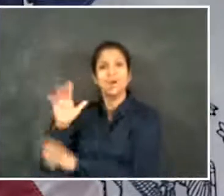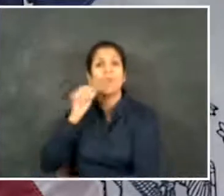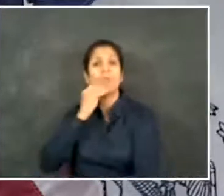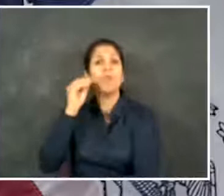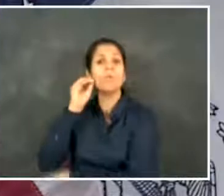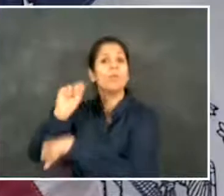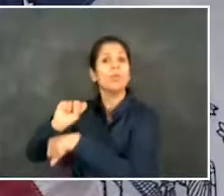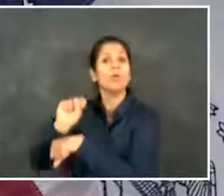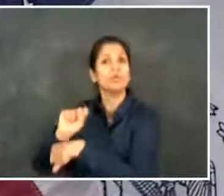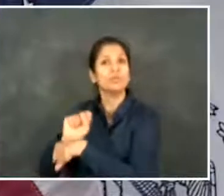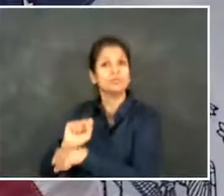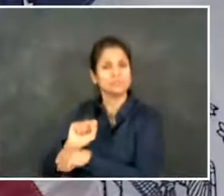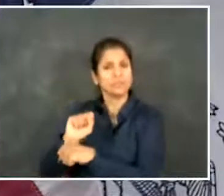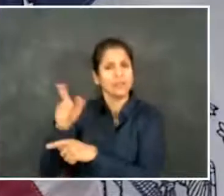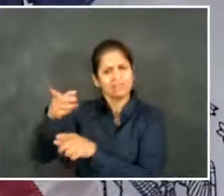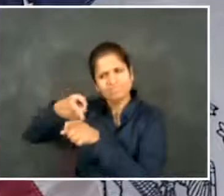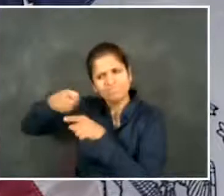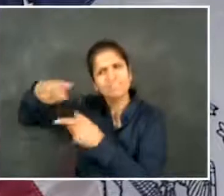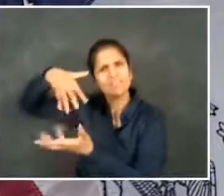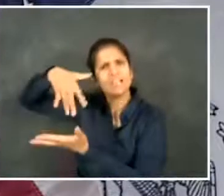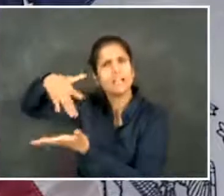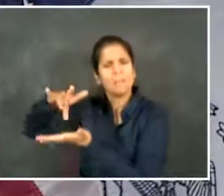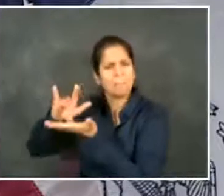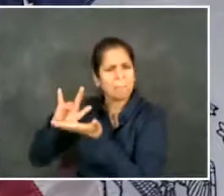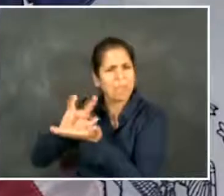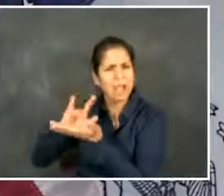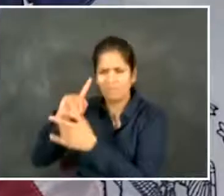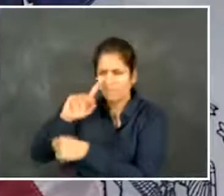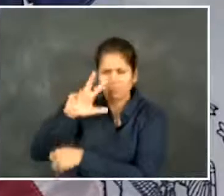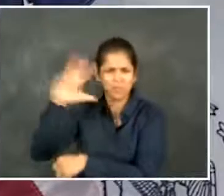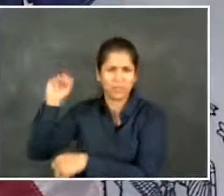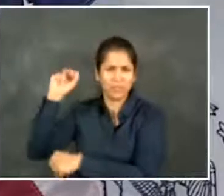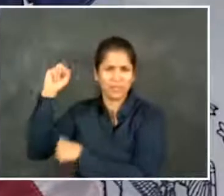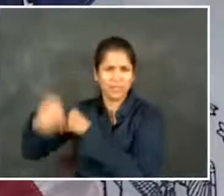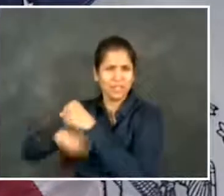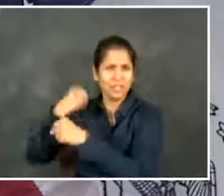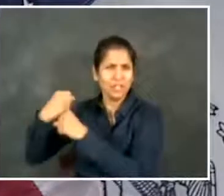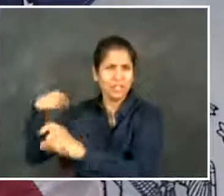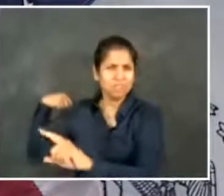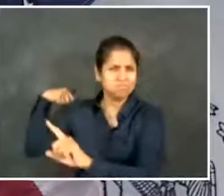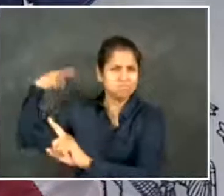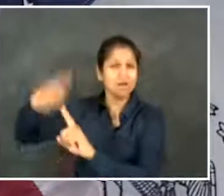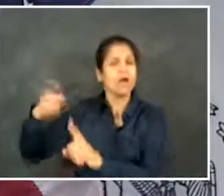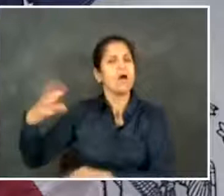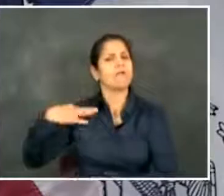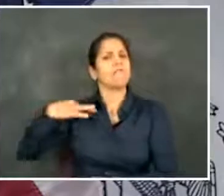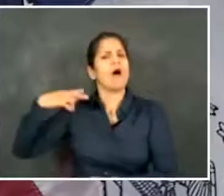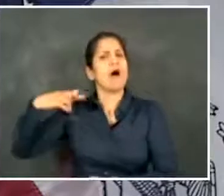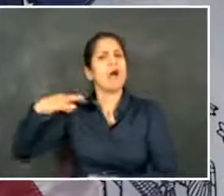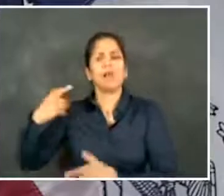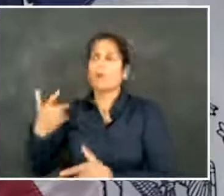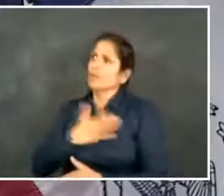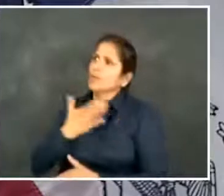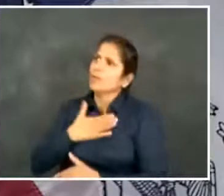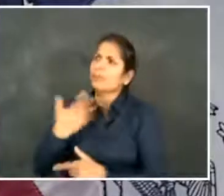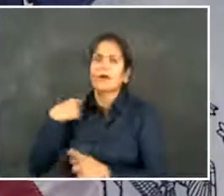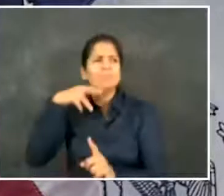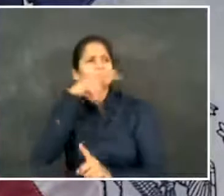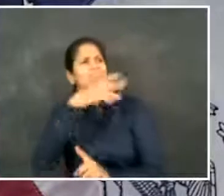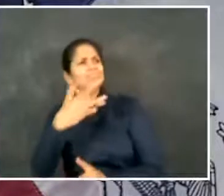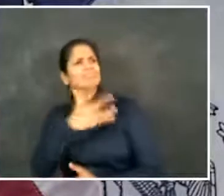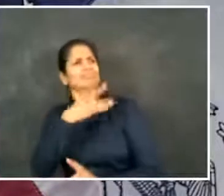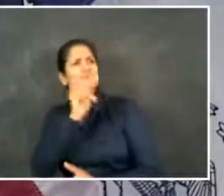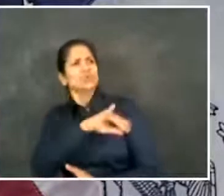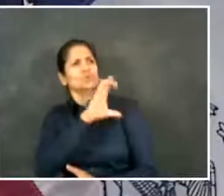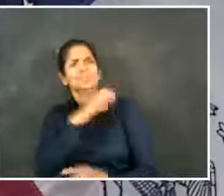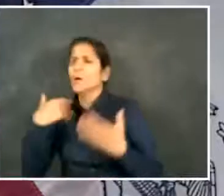here to save lives. And remember, when he and so many other paramedics and EMTs showed up from around the country, it was a very, very tough moment.